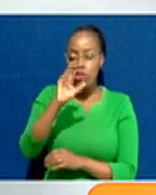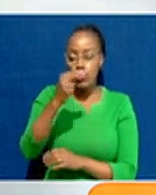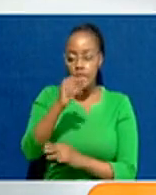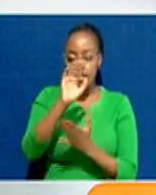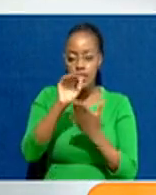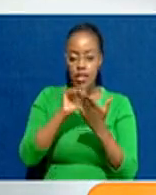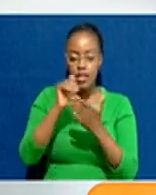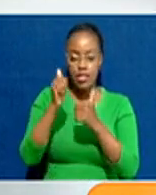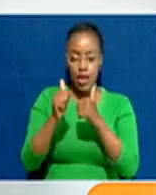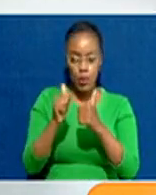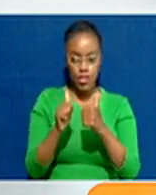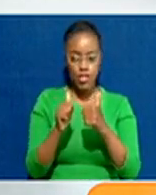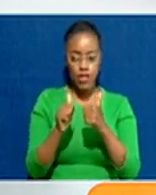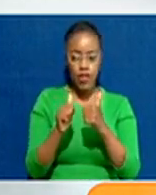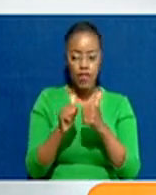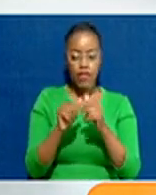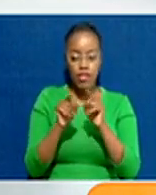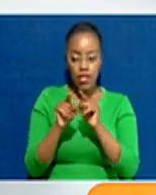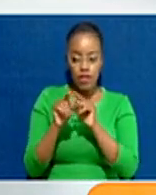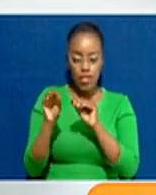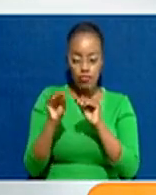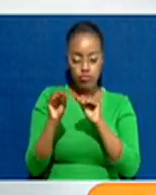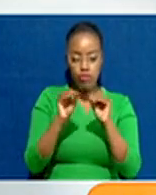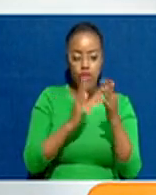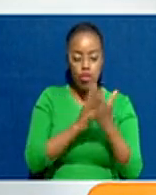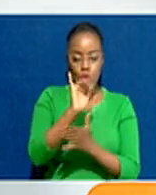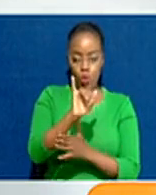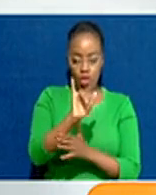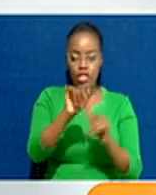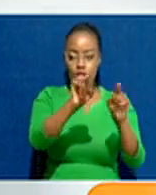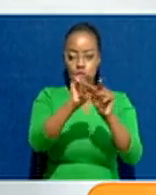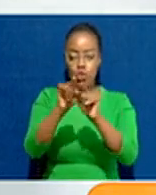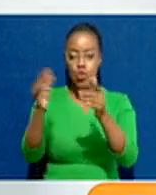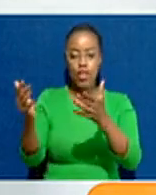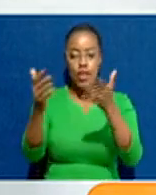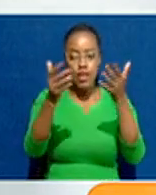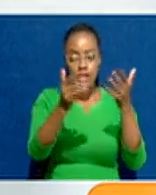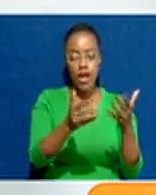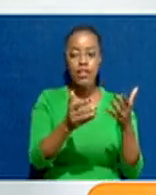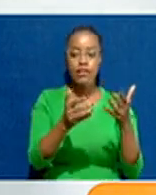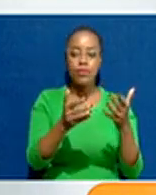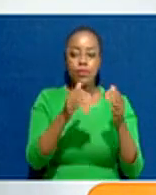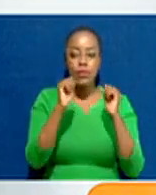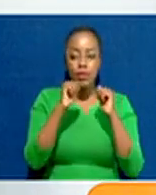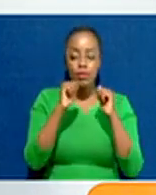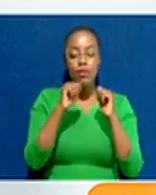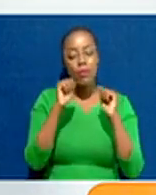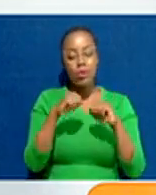which traffic is routed. So they carry, potentially they